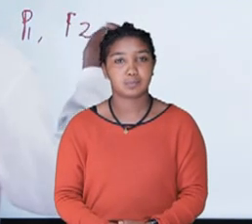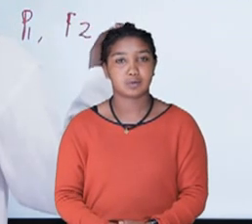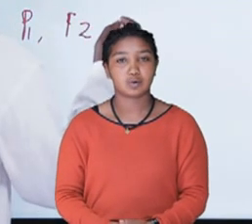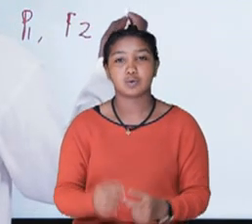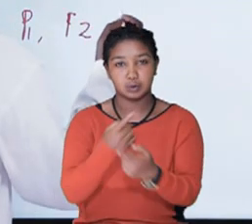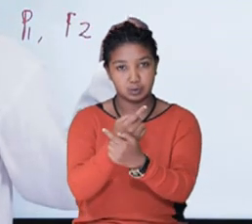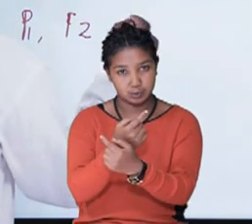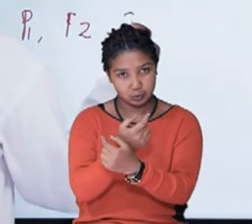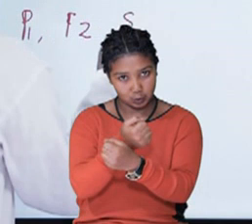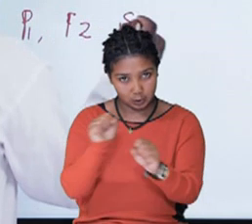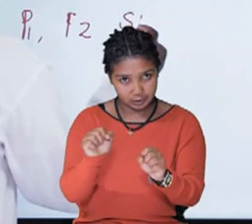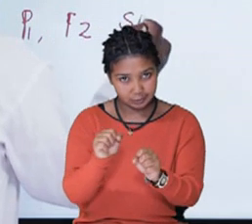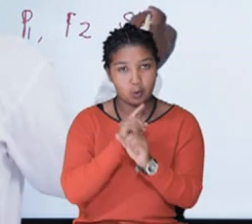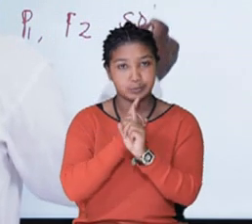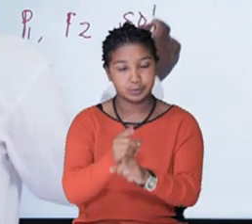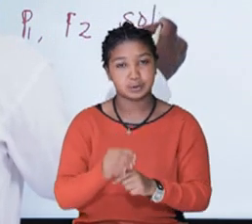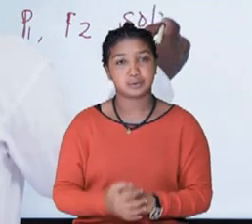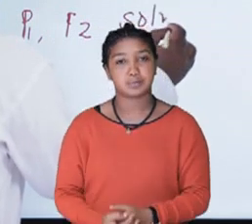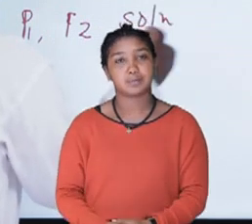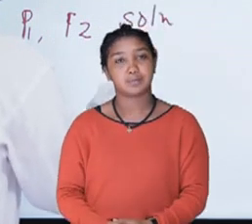So solution.